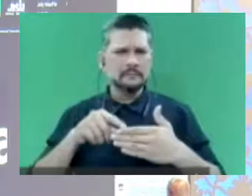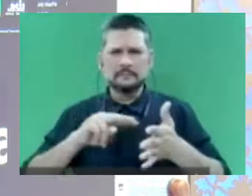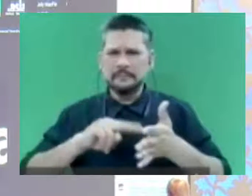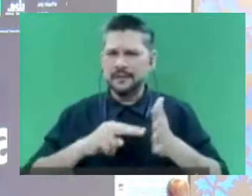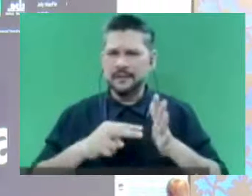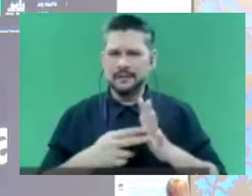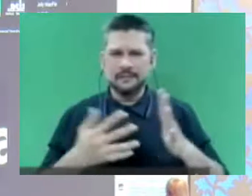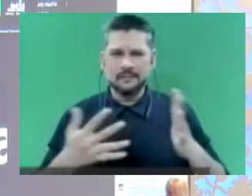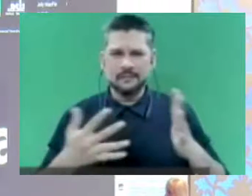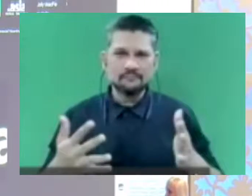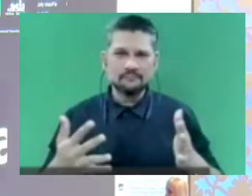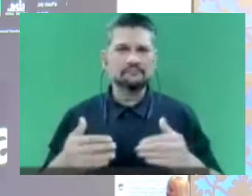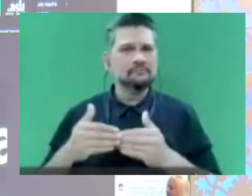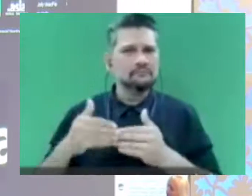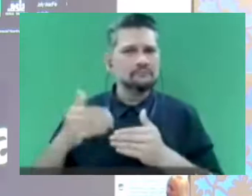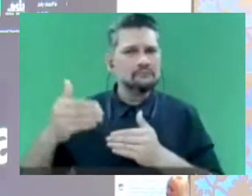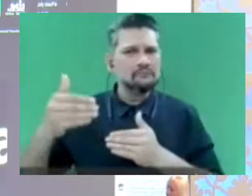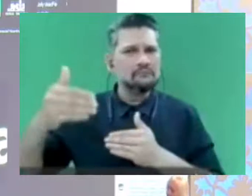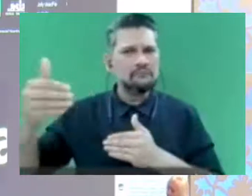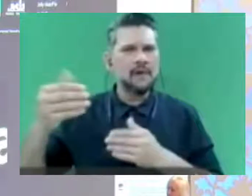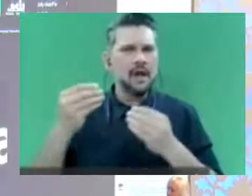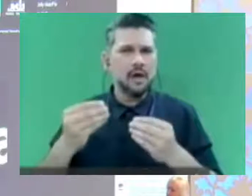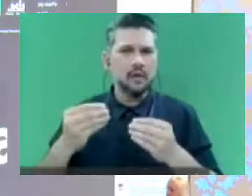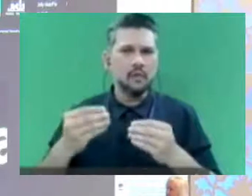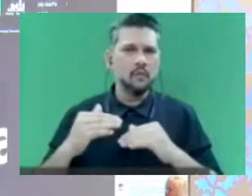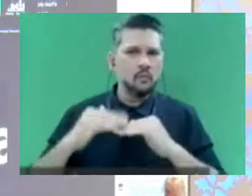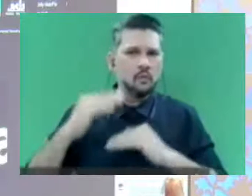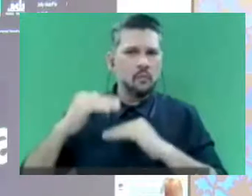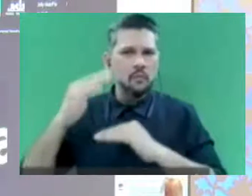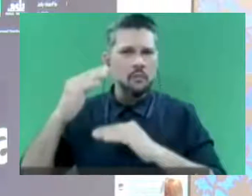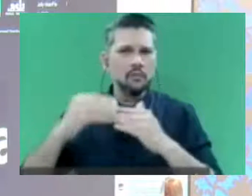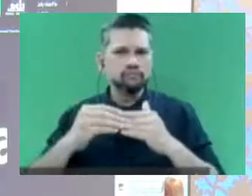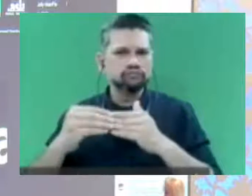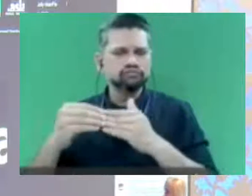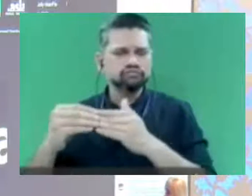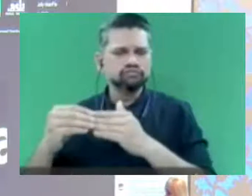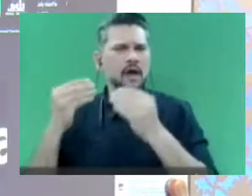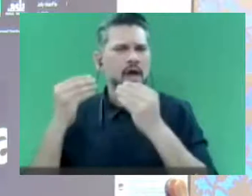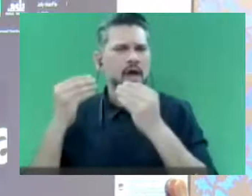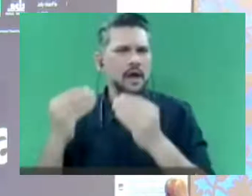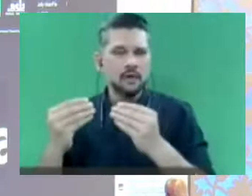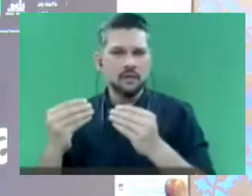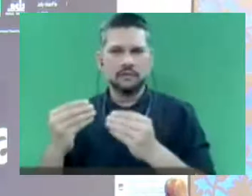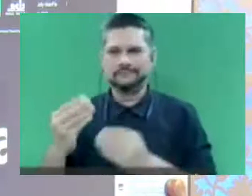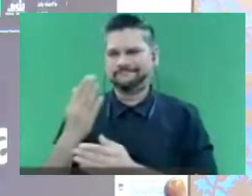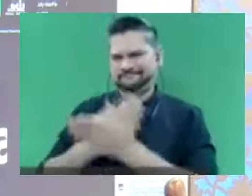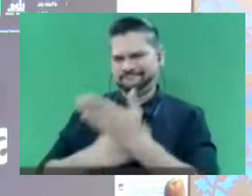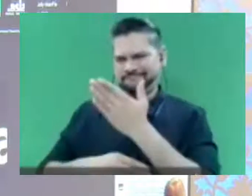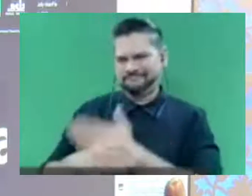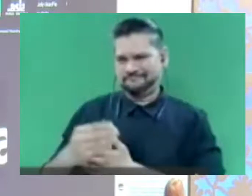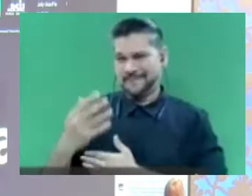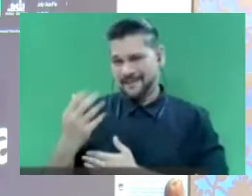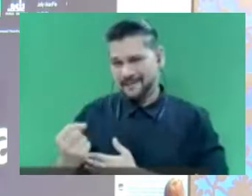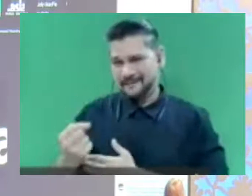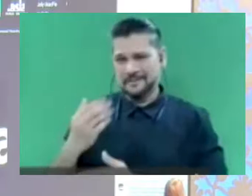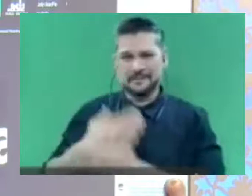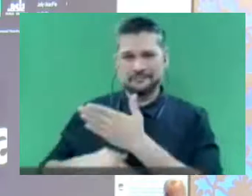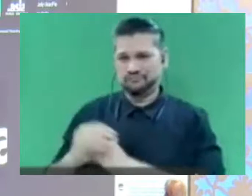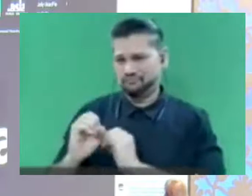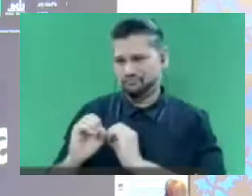to leadership. And that can include anyone, regardless of if they have a disability or not.